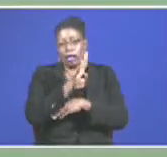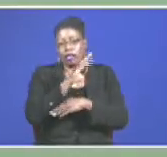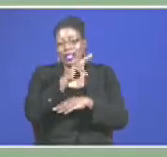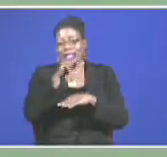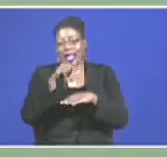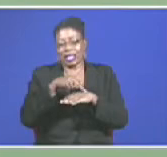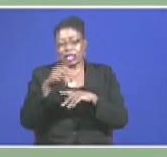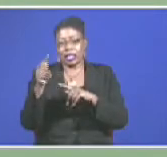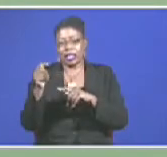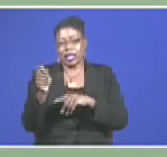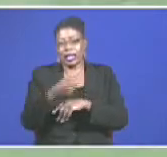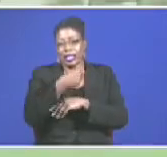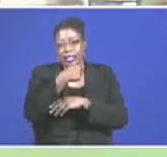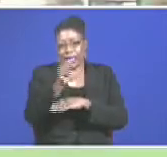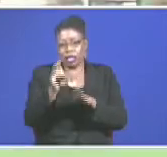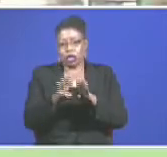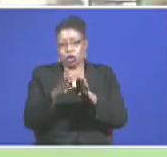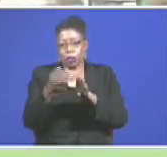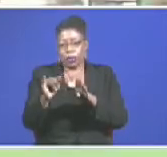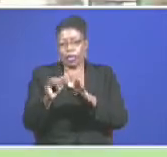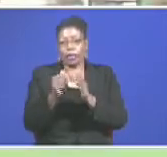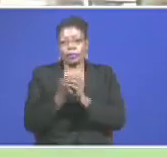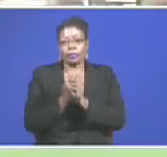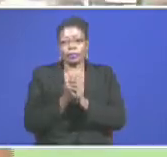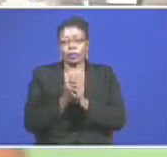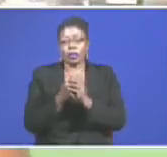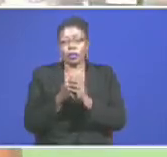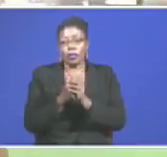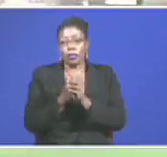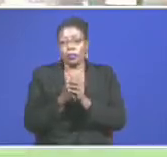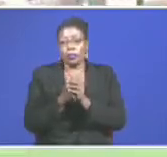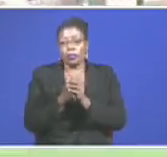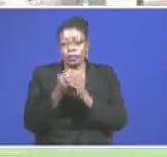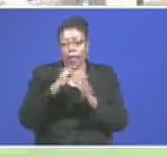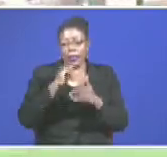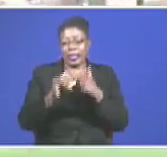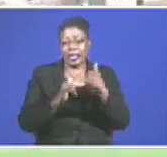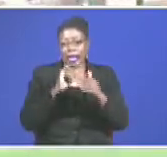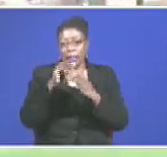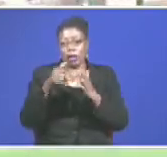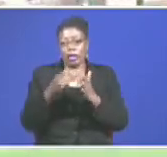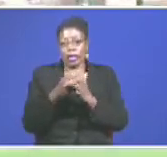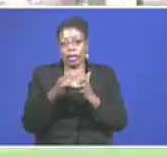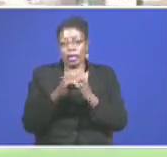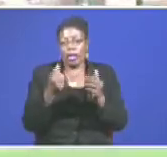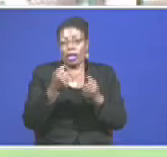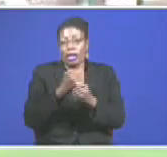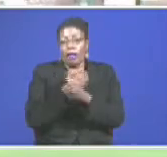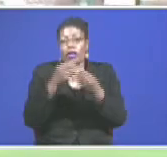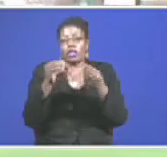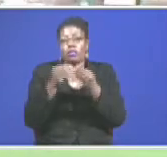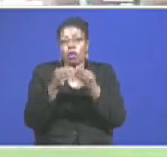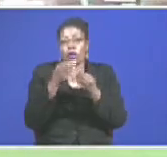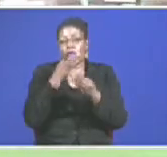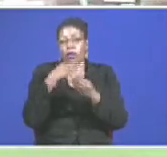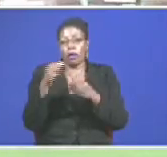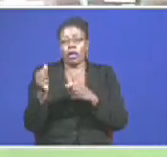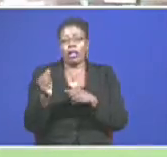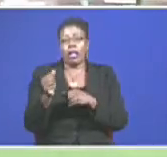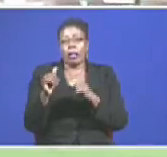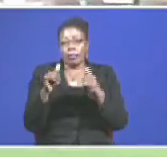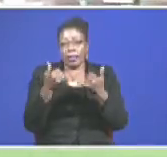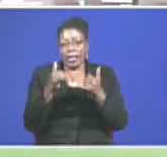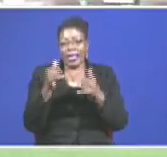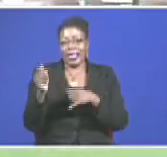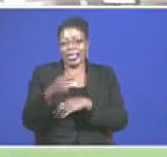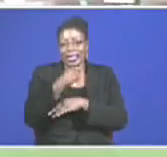National Tennis Open. Yeah, I'm so excited about it. I would love if there were many more females playing. There's not that many females